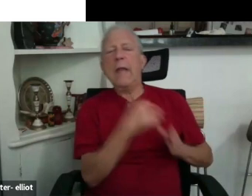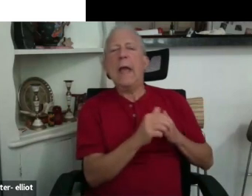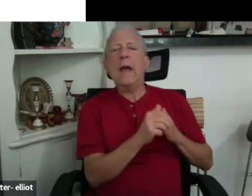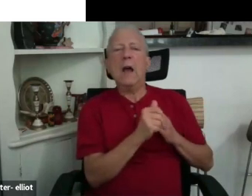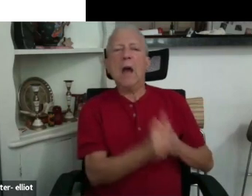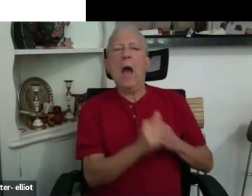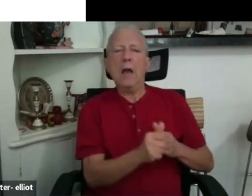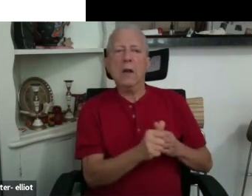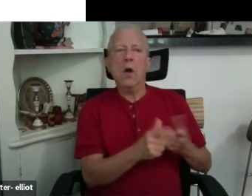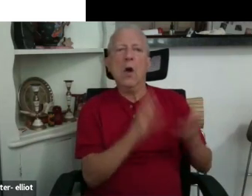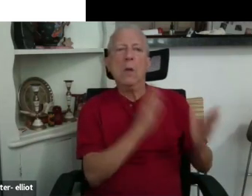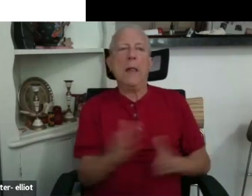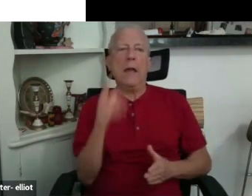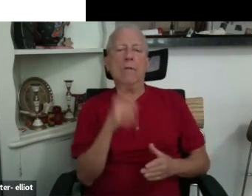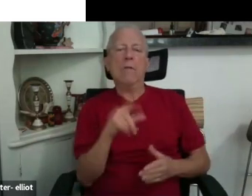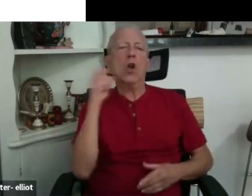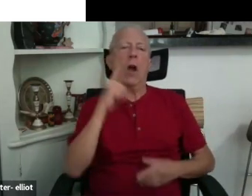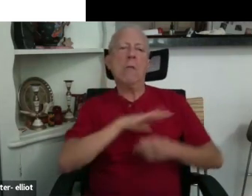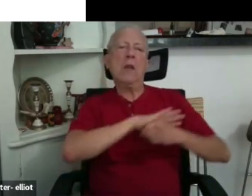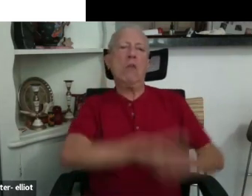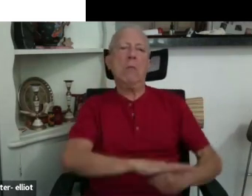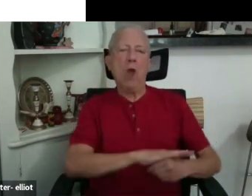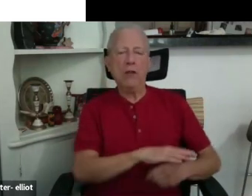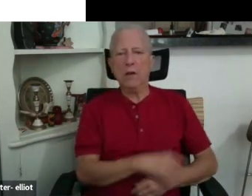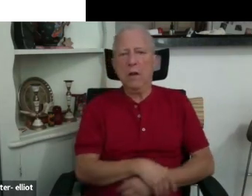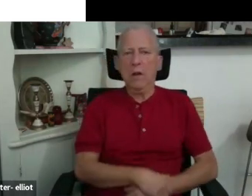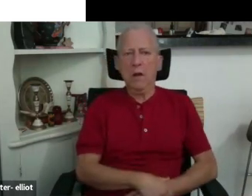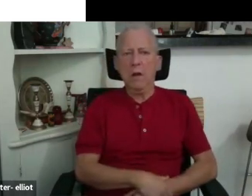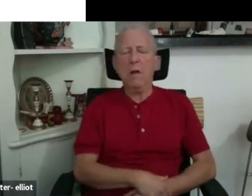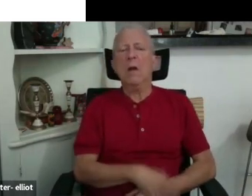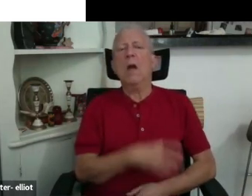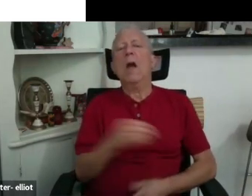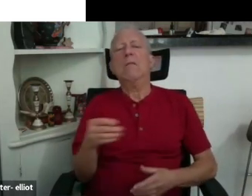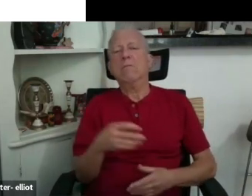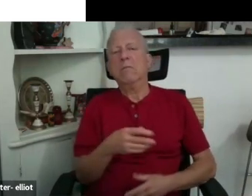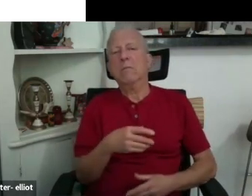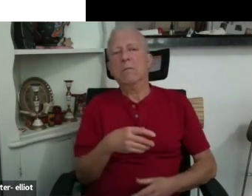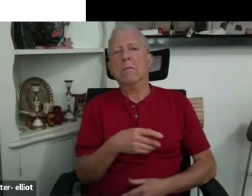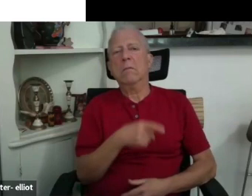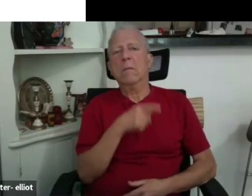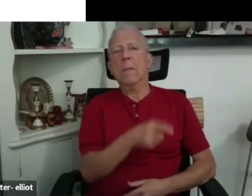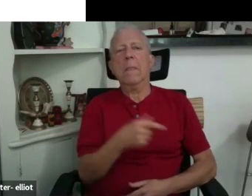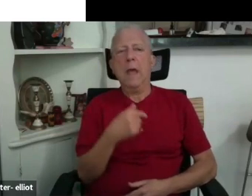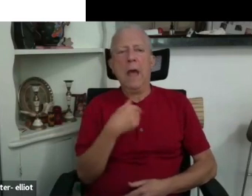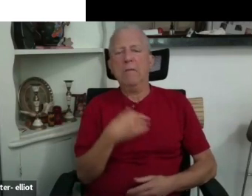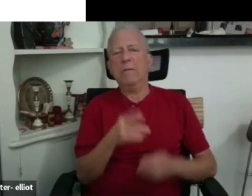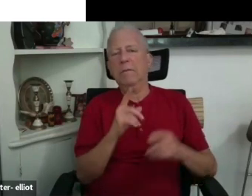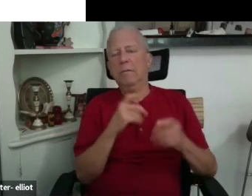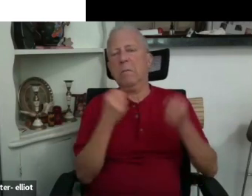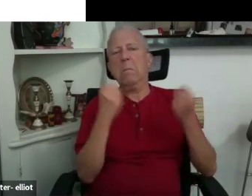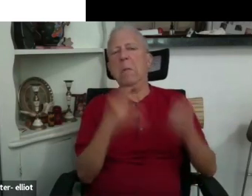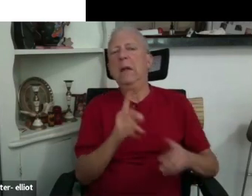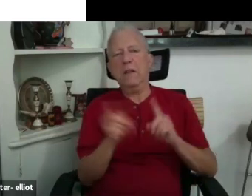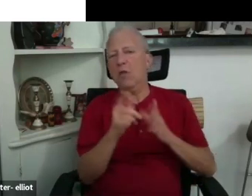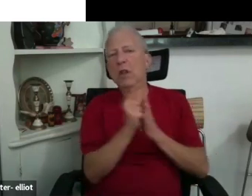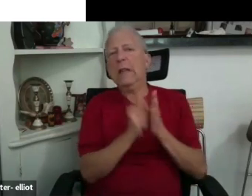government repression. And in general, SELC has a bunch of legal guides and resources on our website.